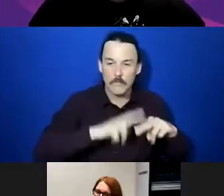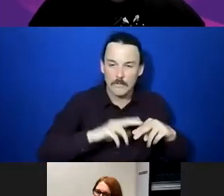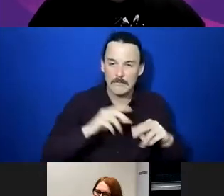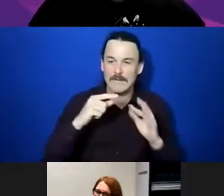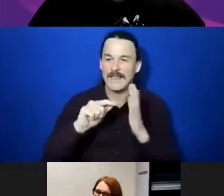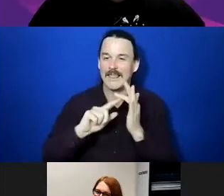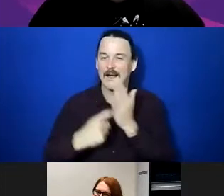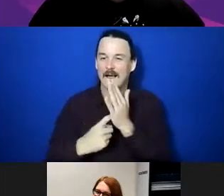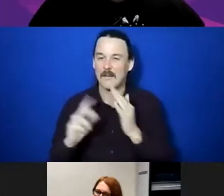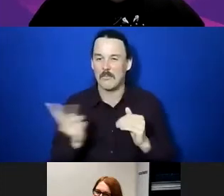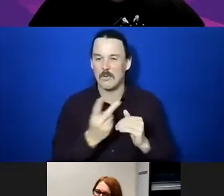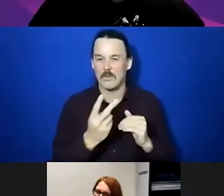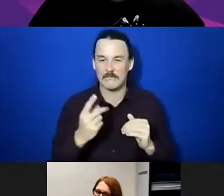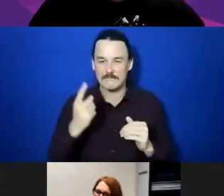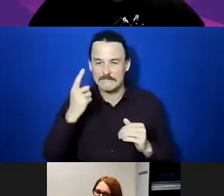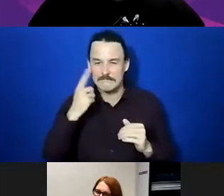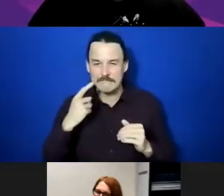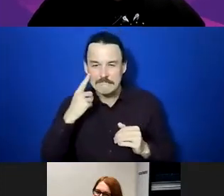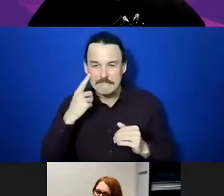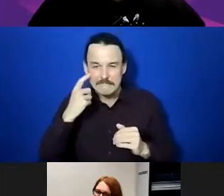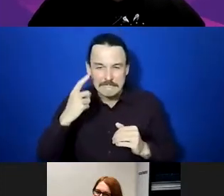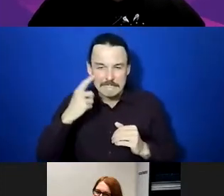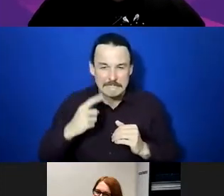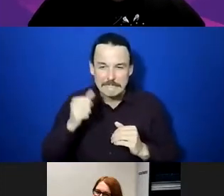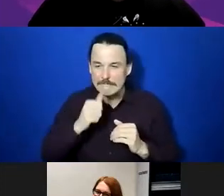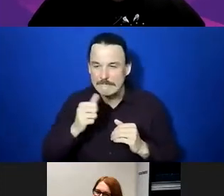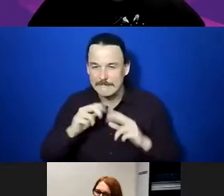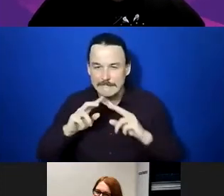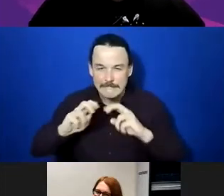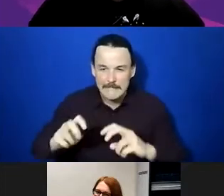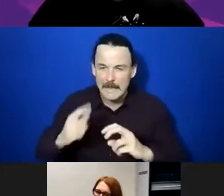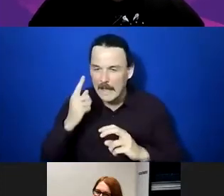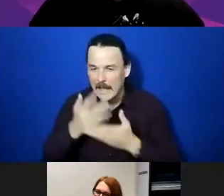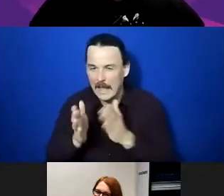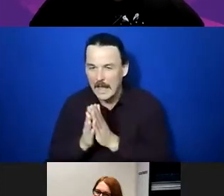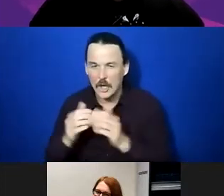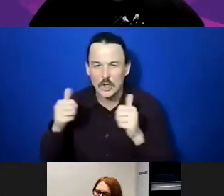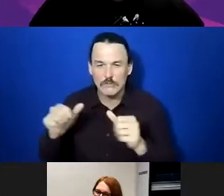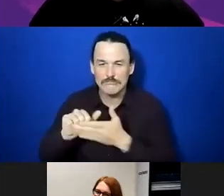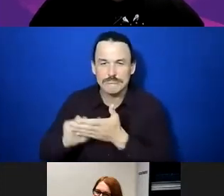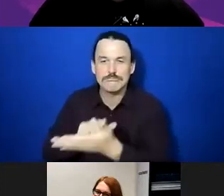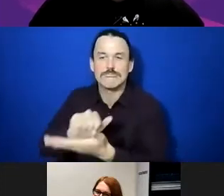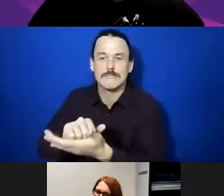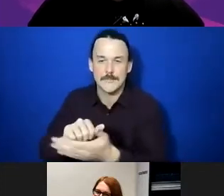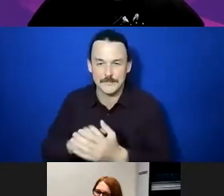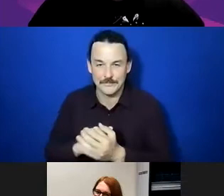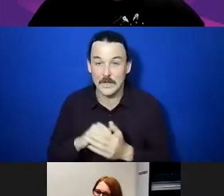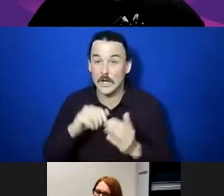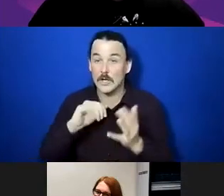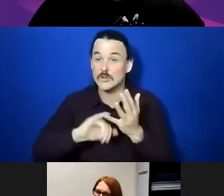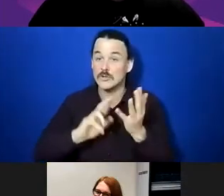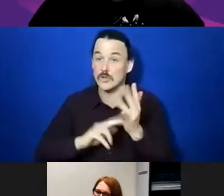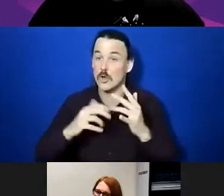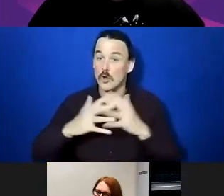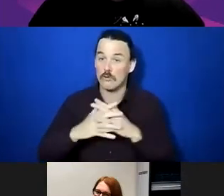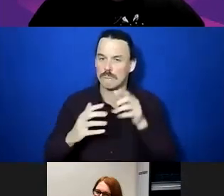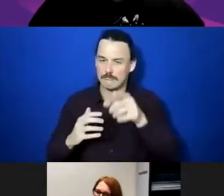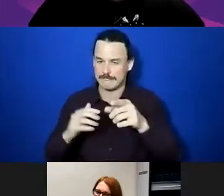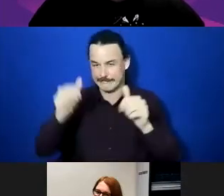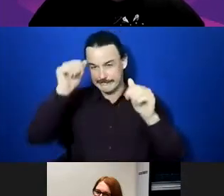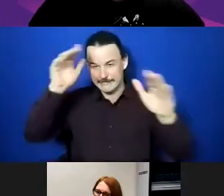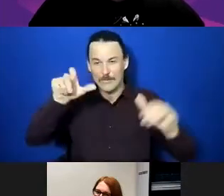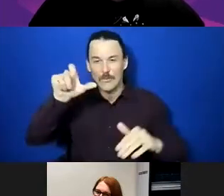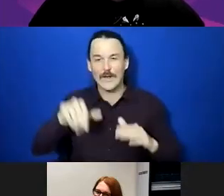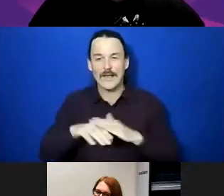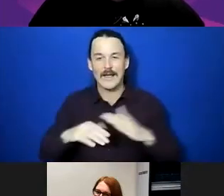they could be used more effectively. Snow was a significant figure in early public health. You may know his name from